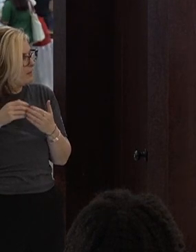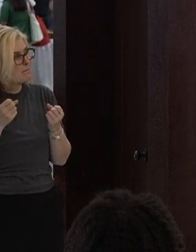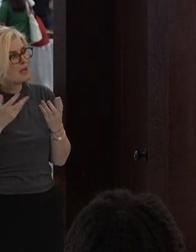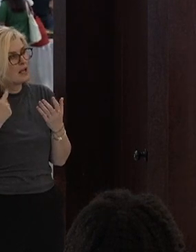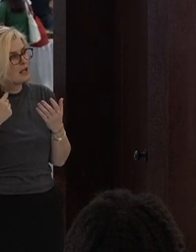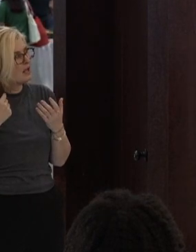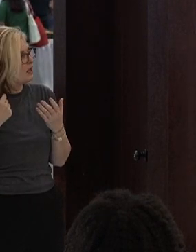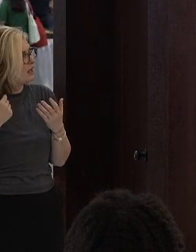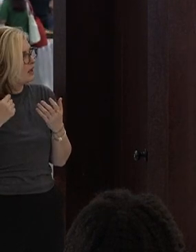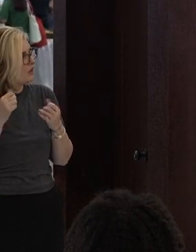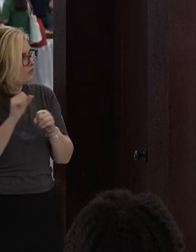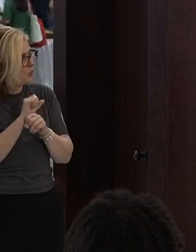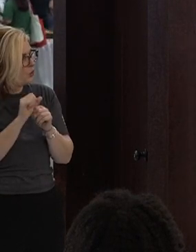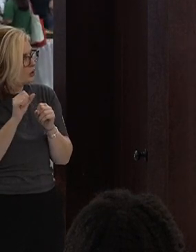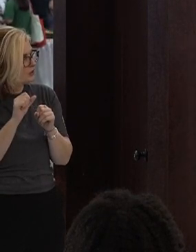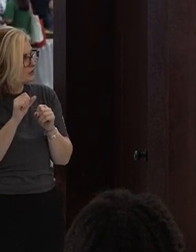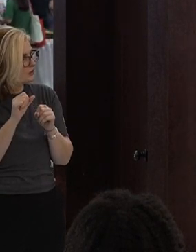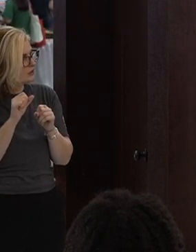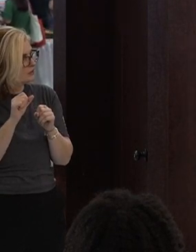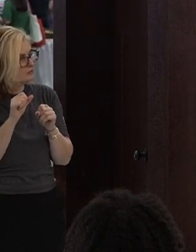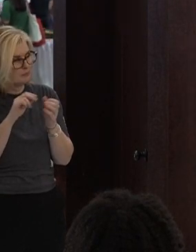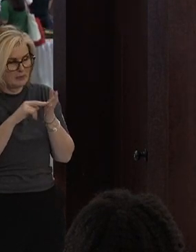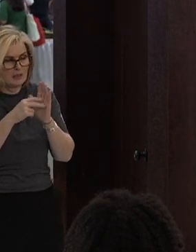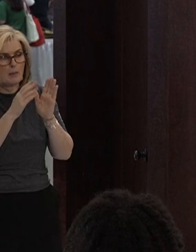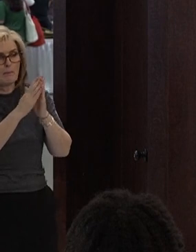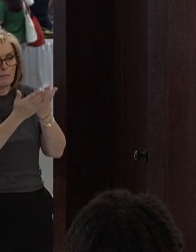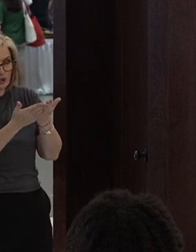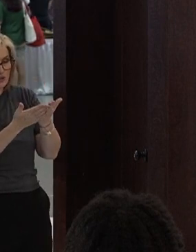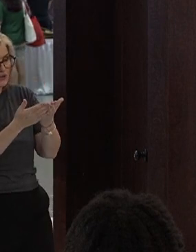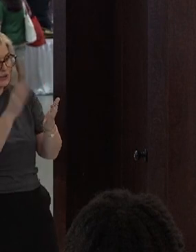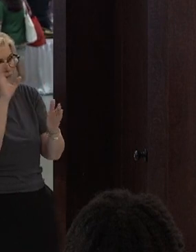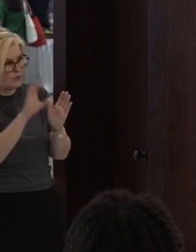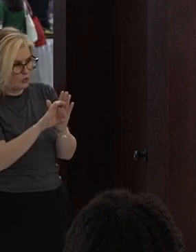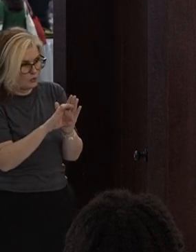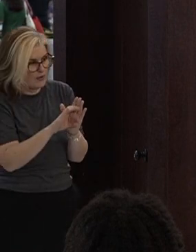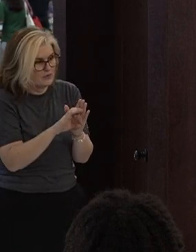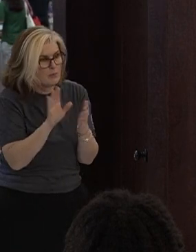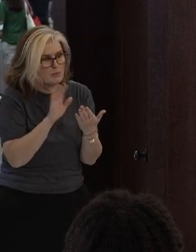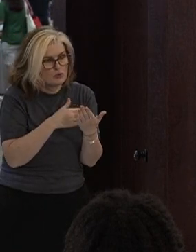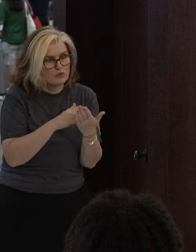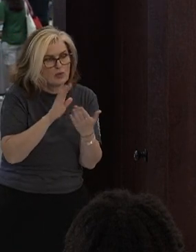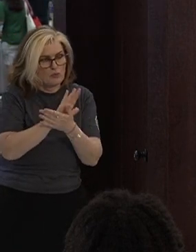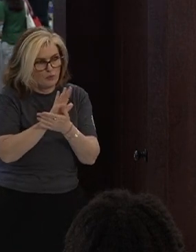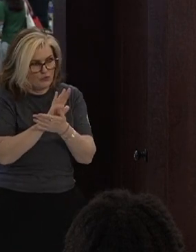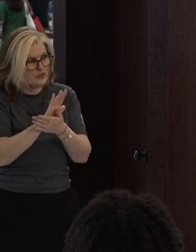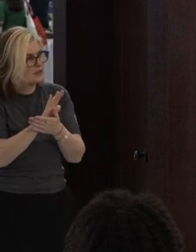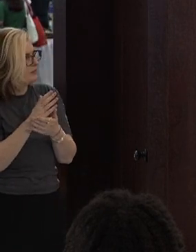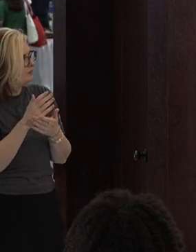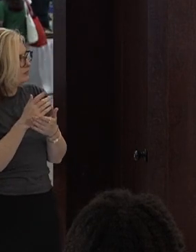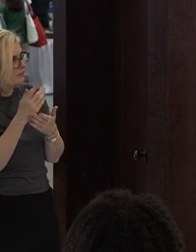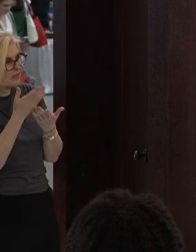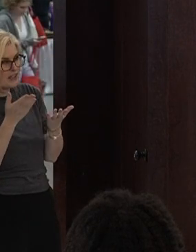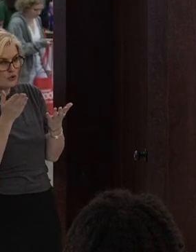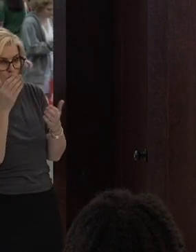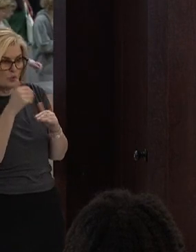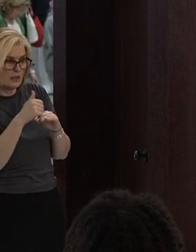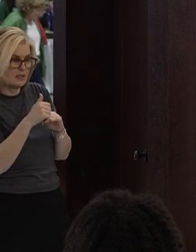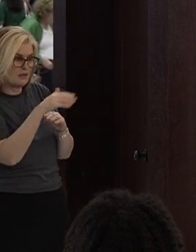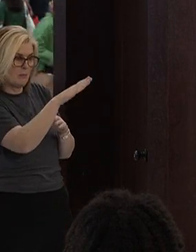of the works meaning books, photographs, music, motion pictures, the things that you